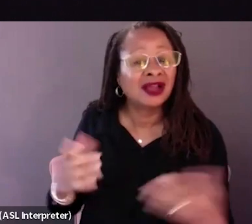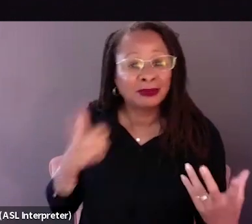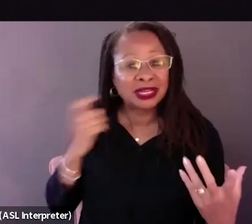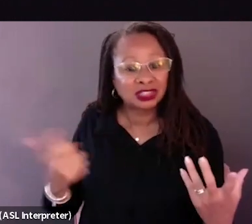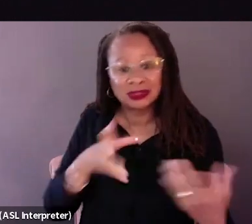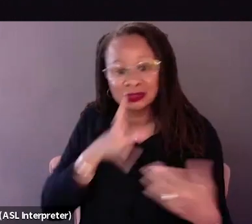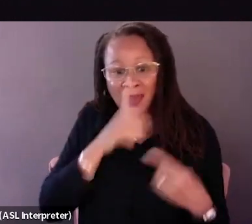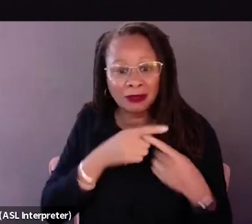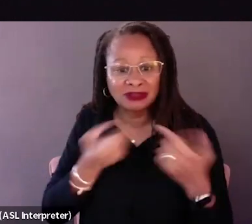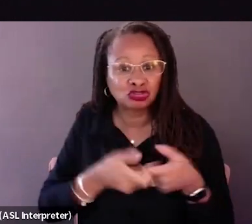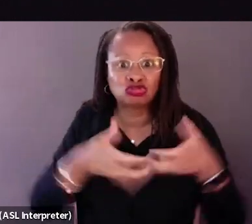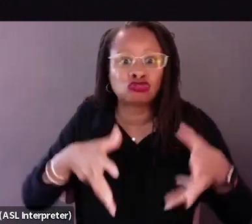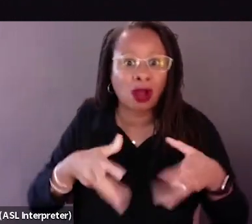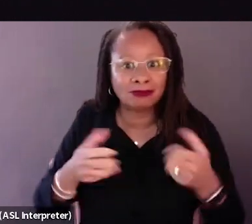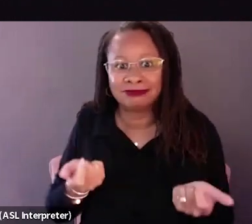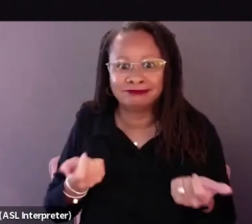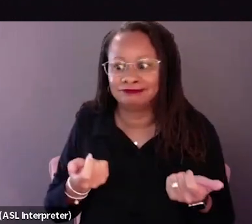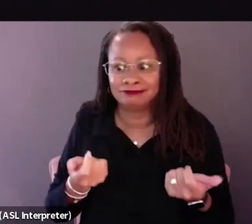just, drop these,